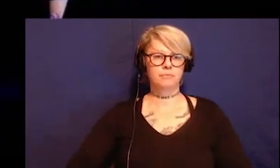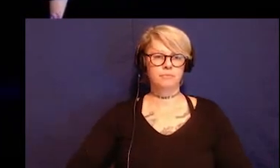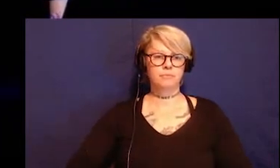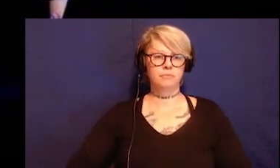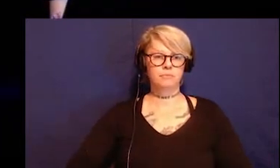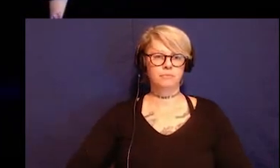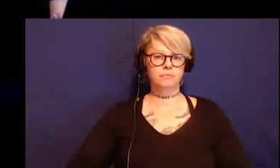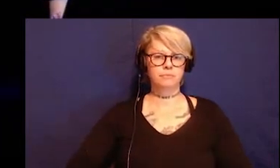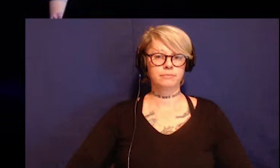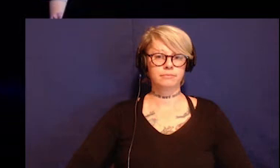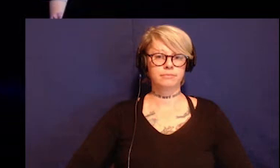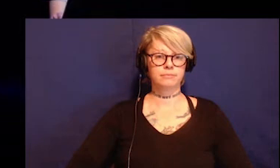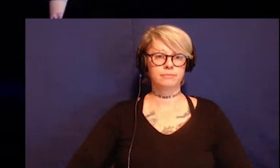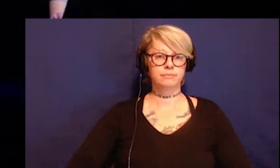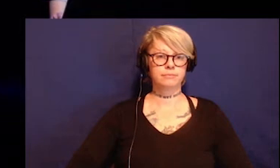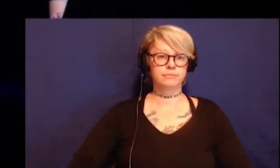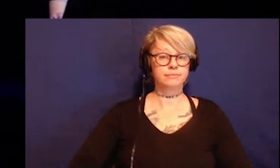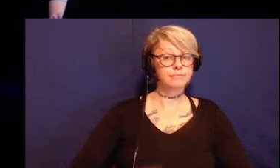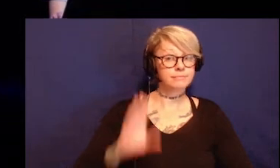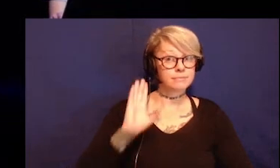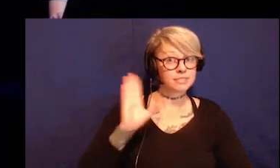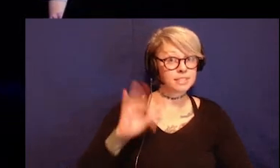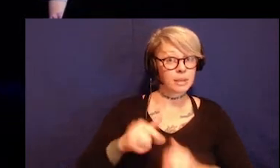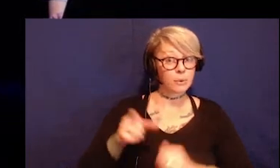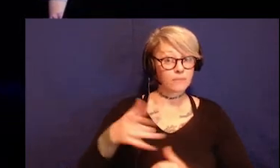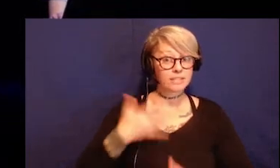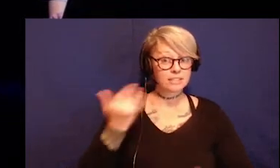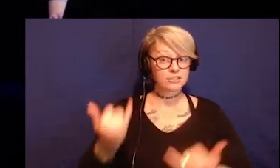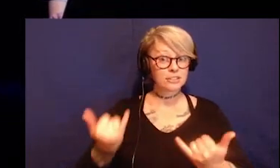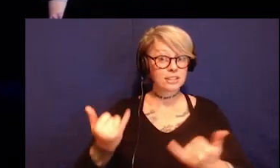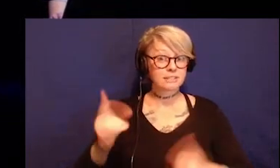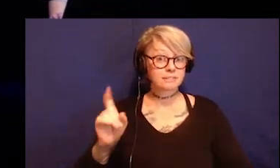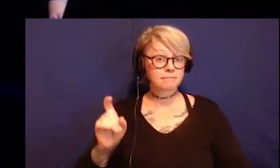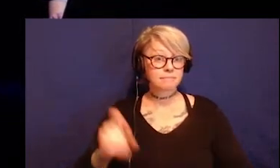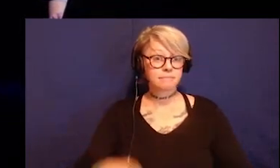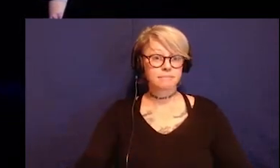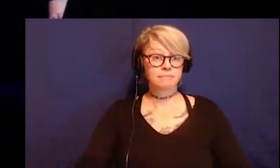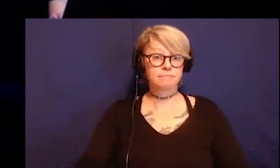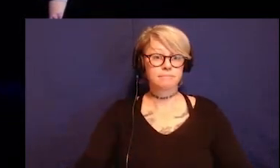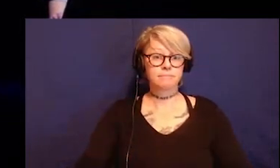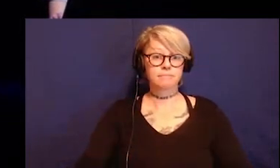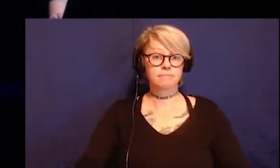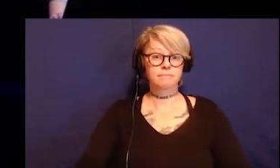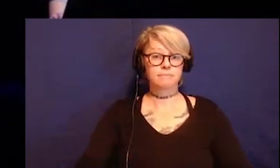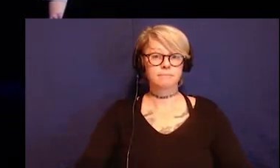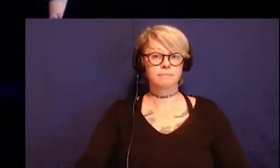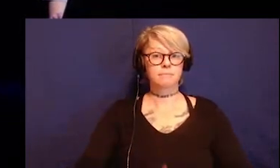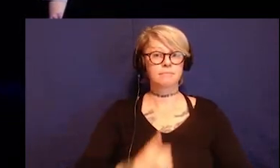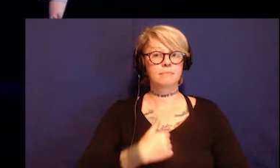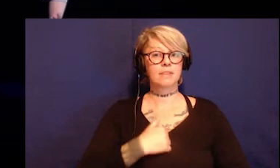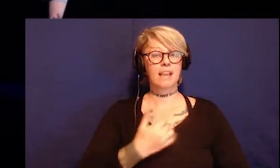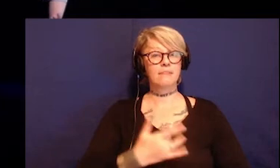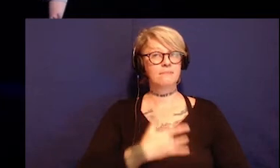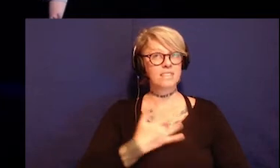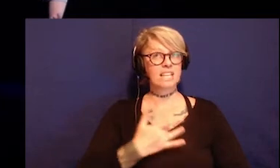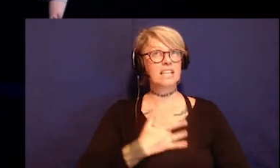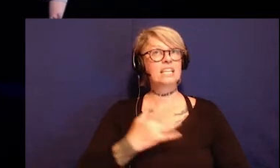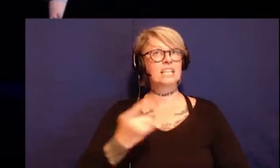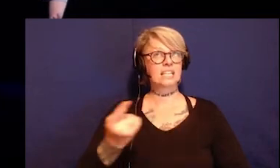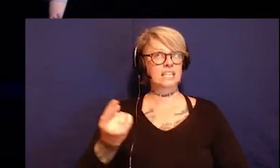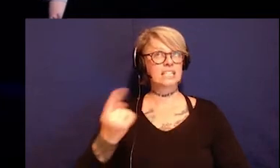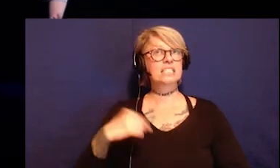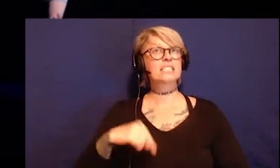Hi, Mark. How are you feeling today? I'm feeling it coming.